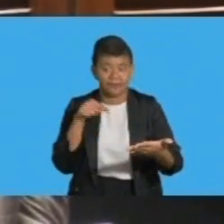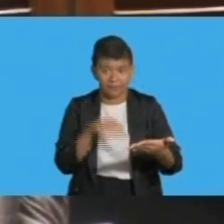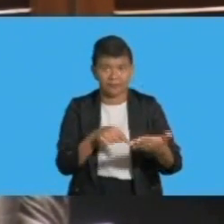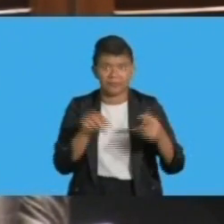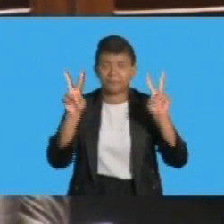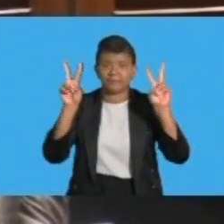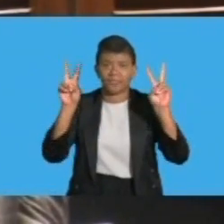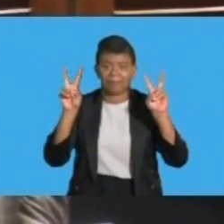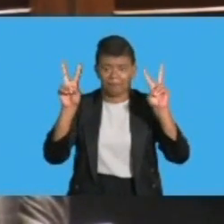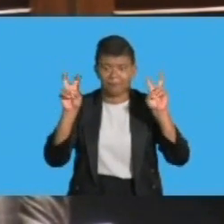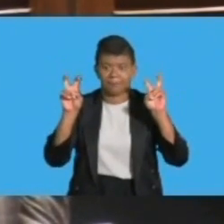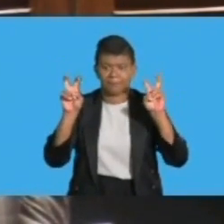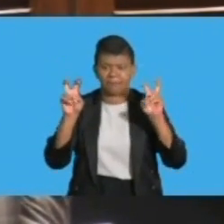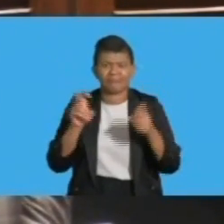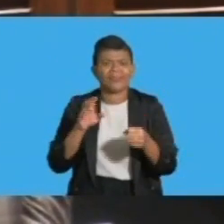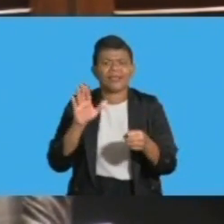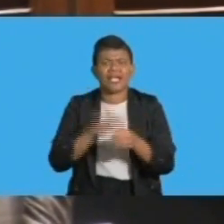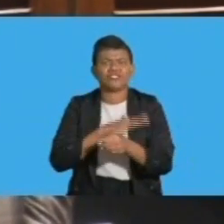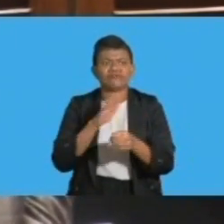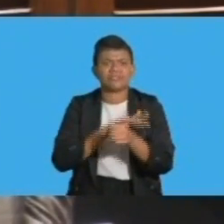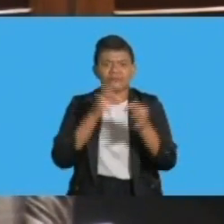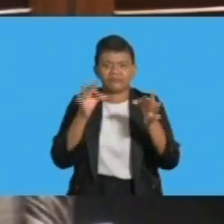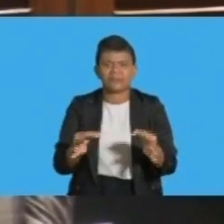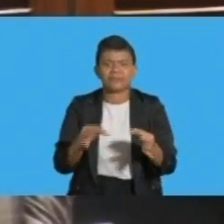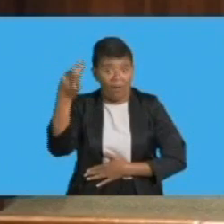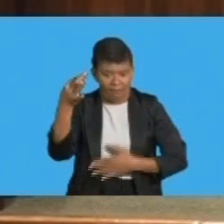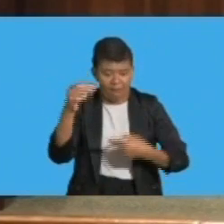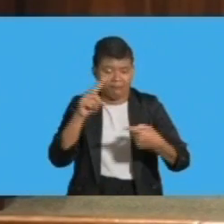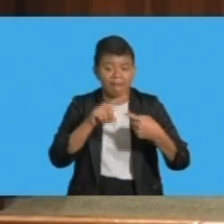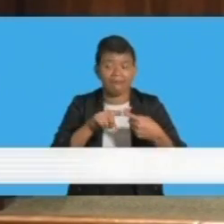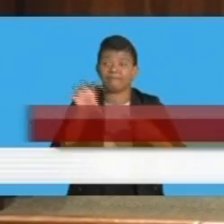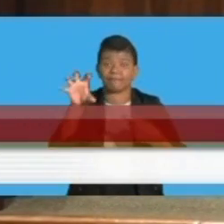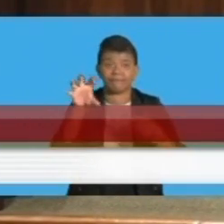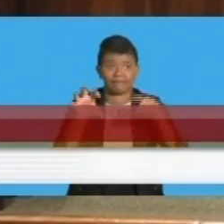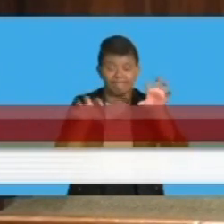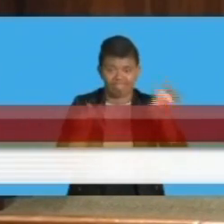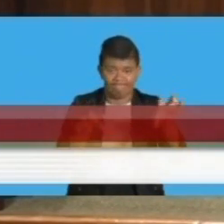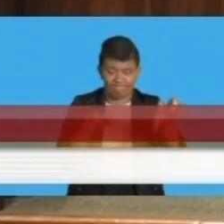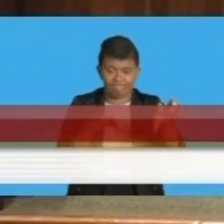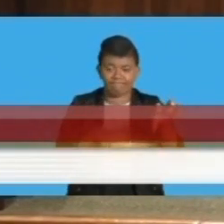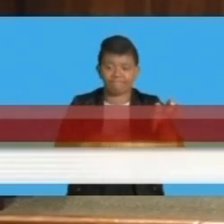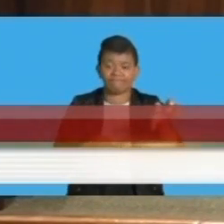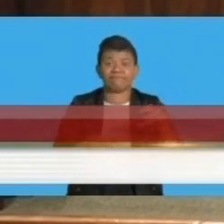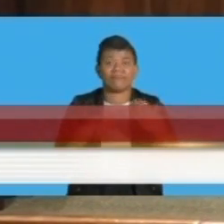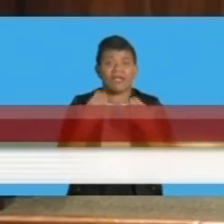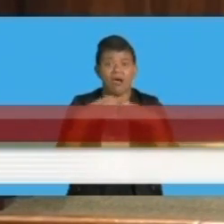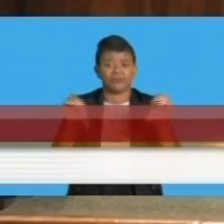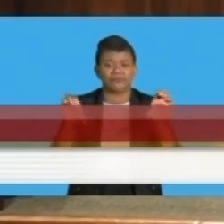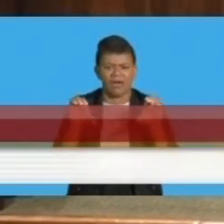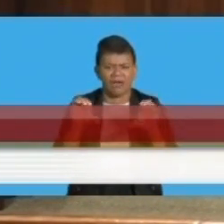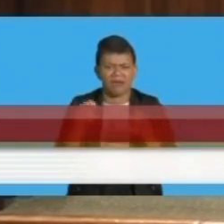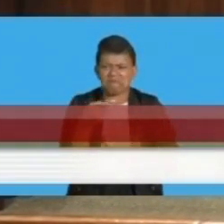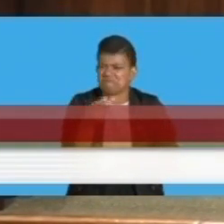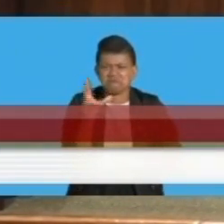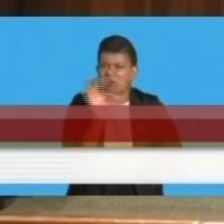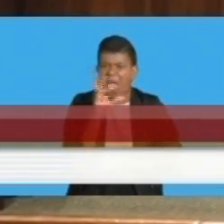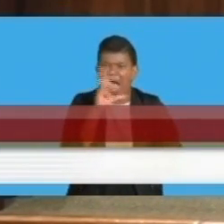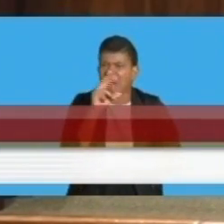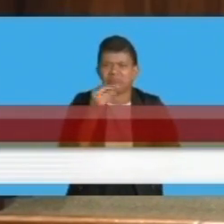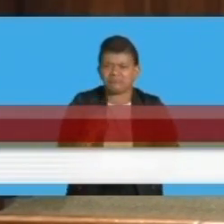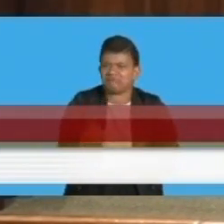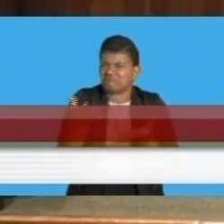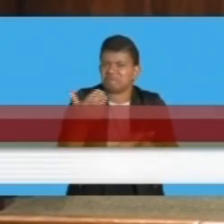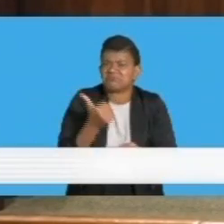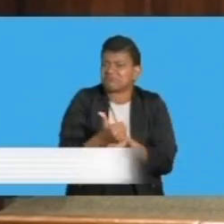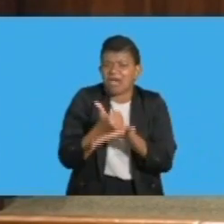arbitrary decision-making has led to the abuse of two councils. Council was unable to provide any supporting documentation to